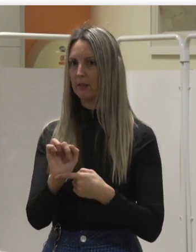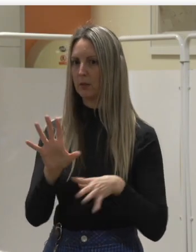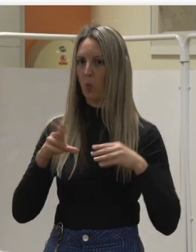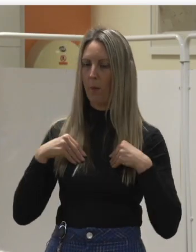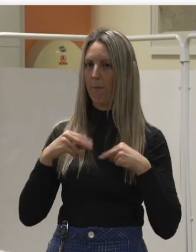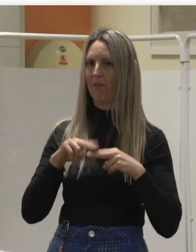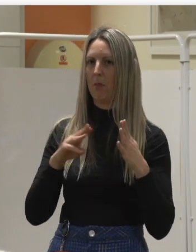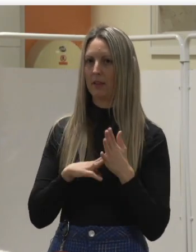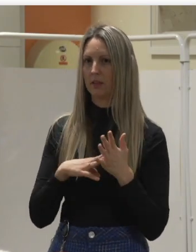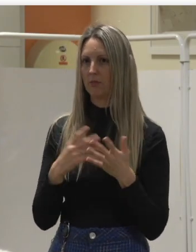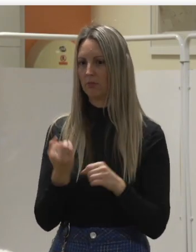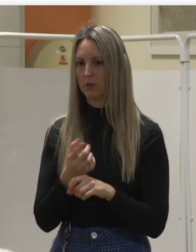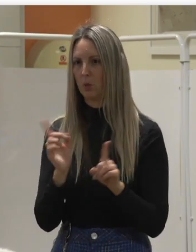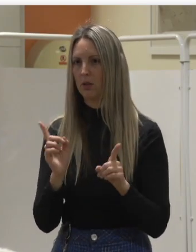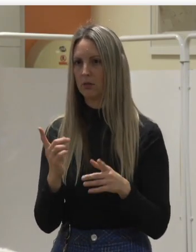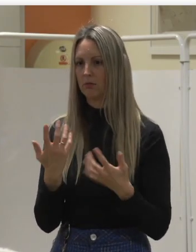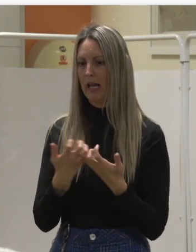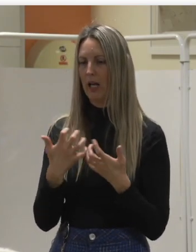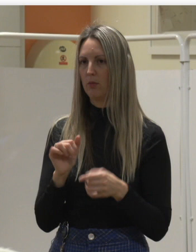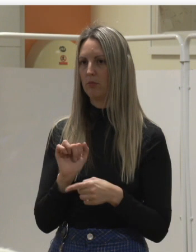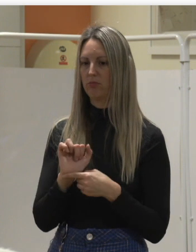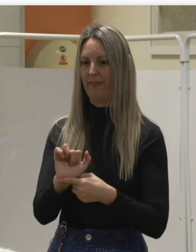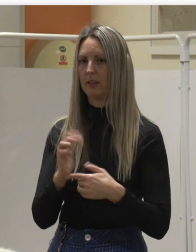or put in place to prevent further